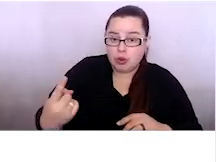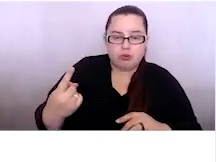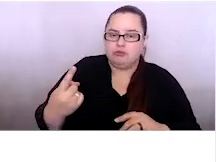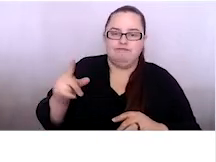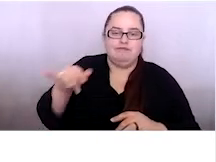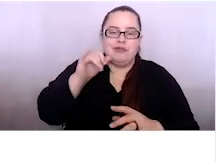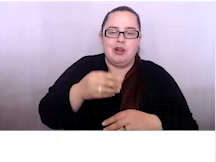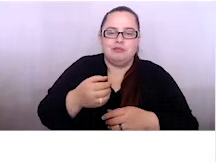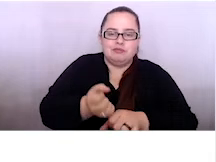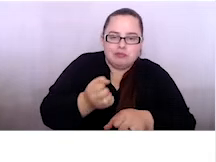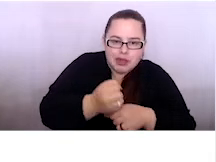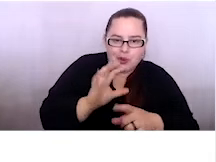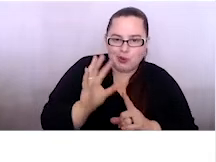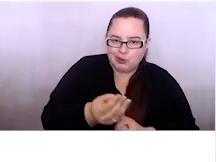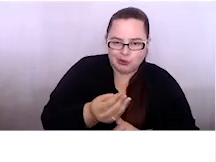culture.